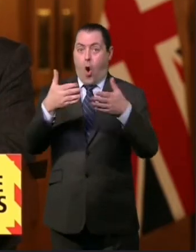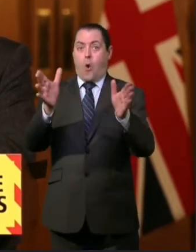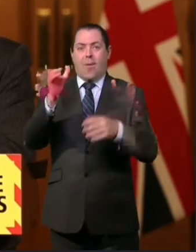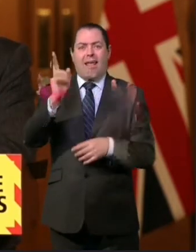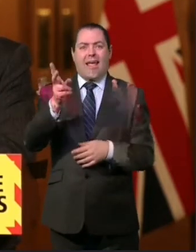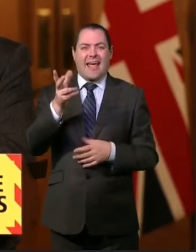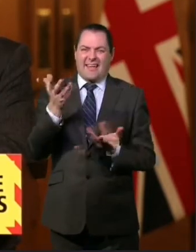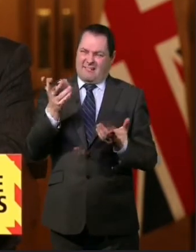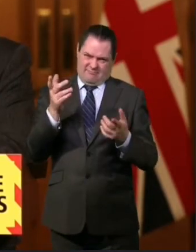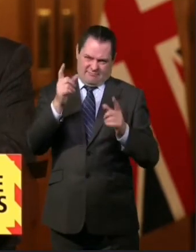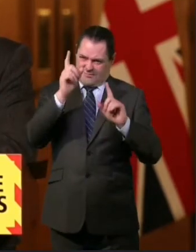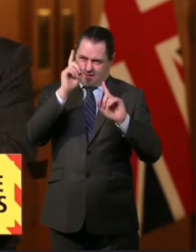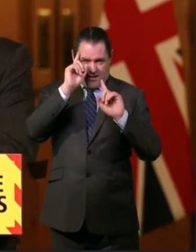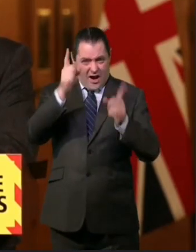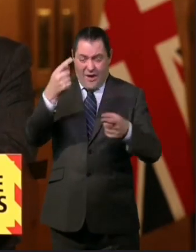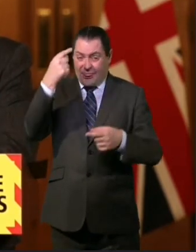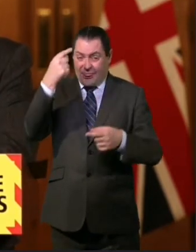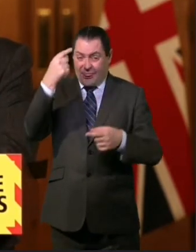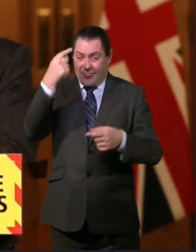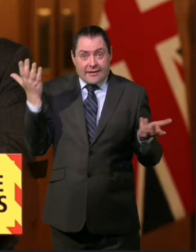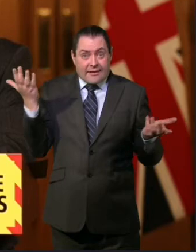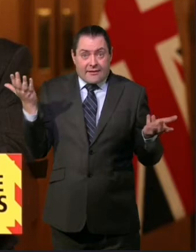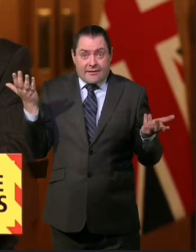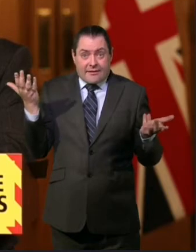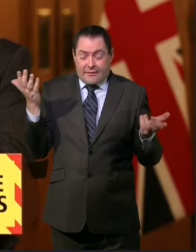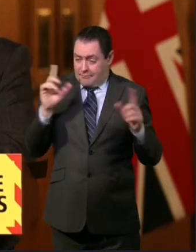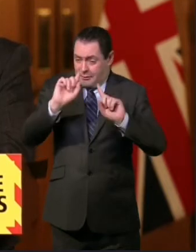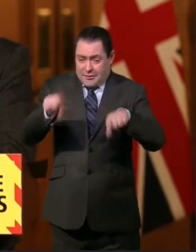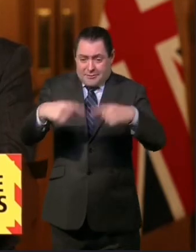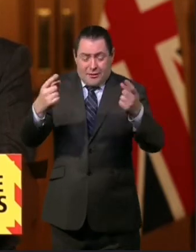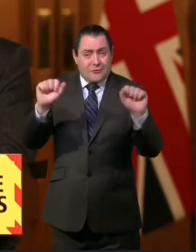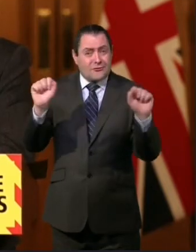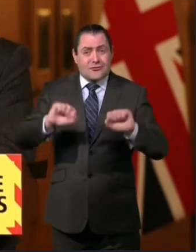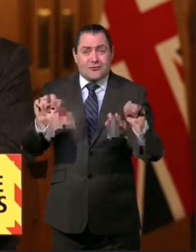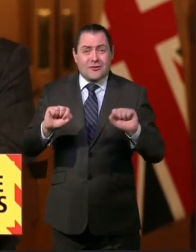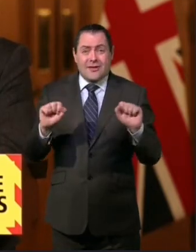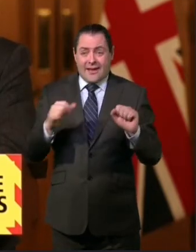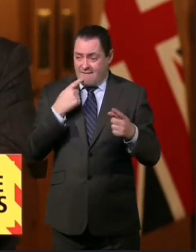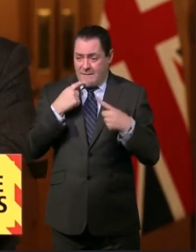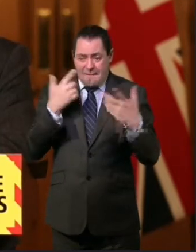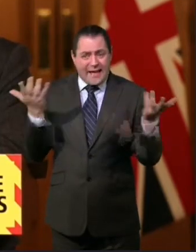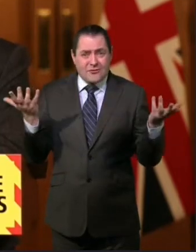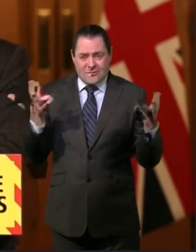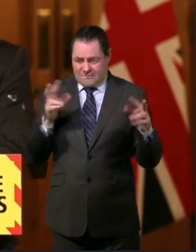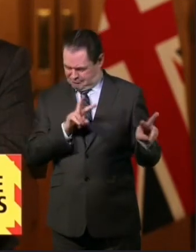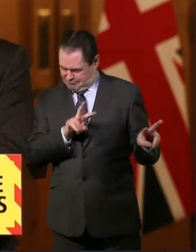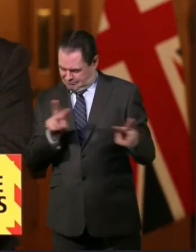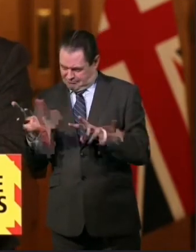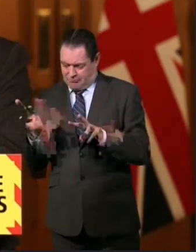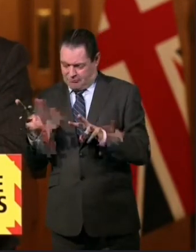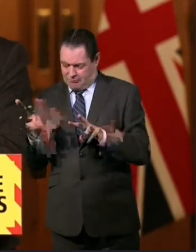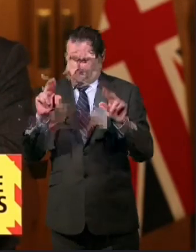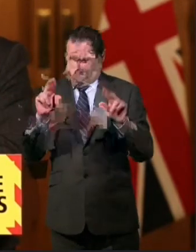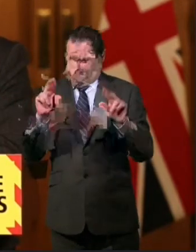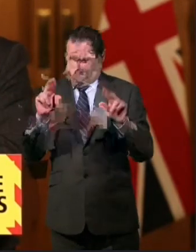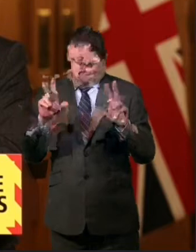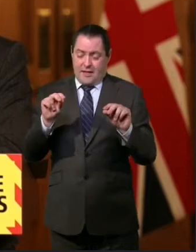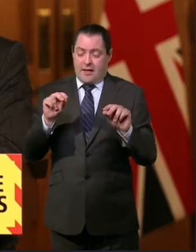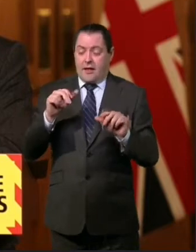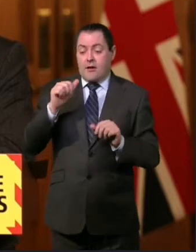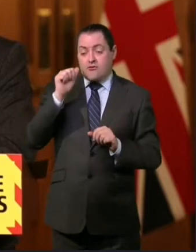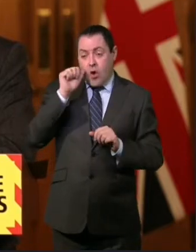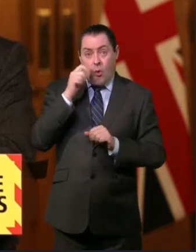consider unlocking until we're confident that the vaccination programme is working, until we're confident that